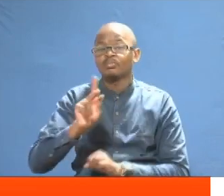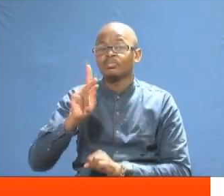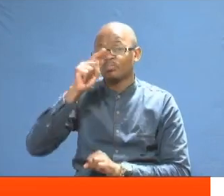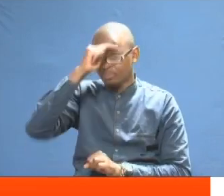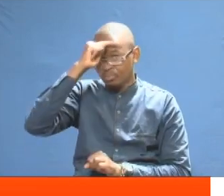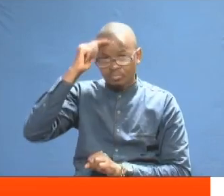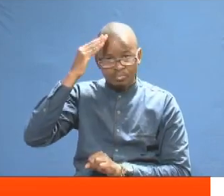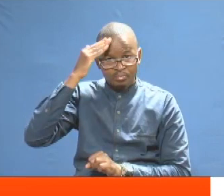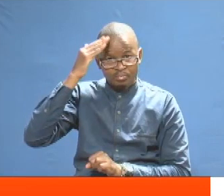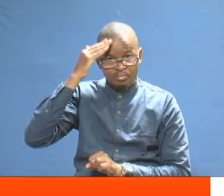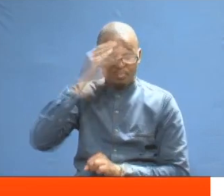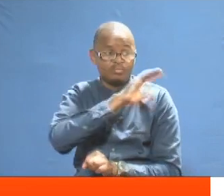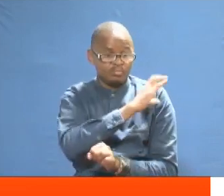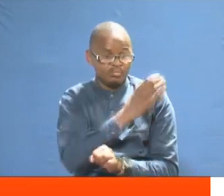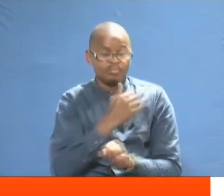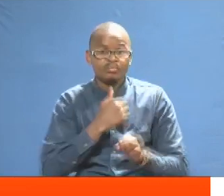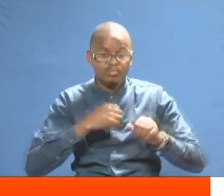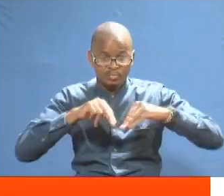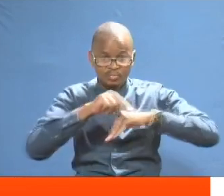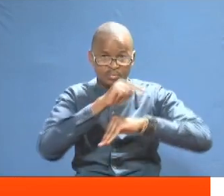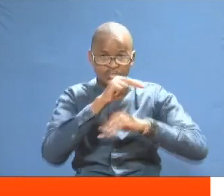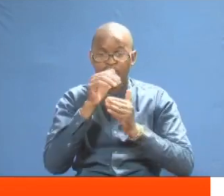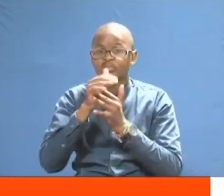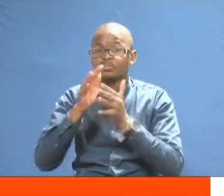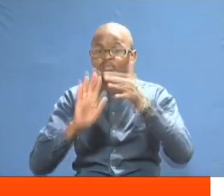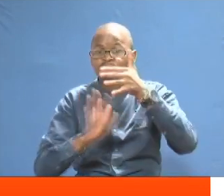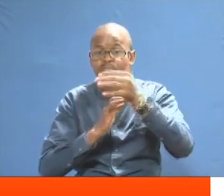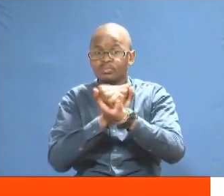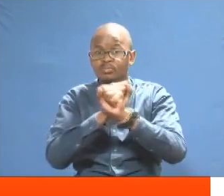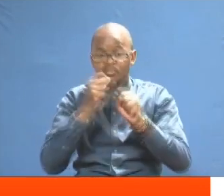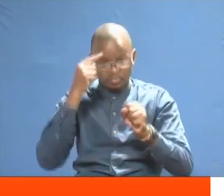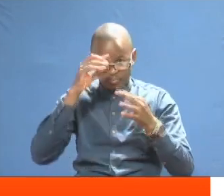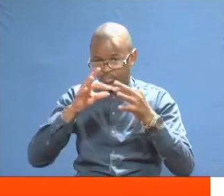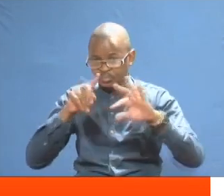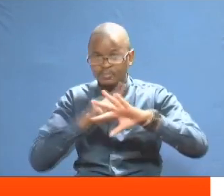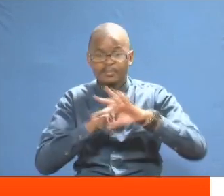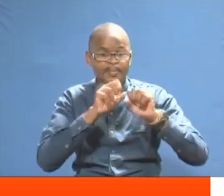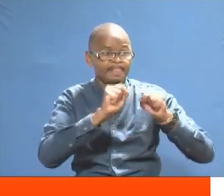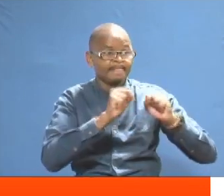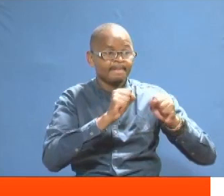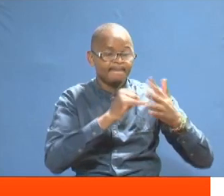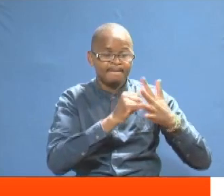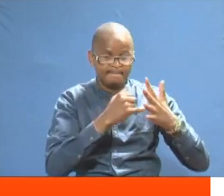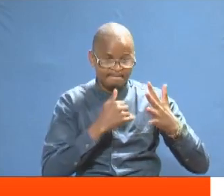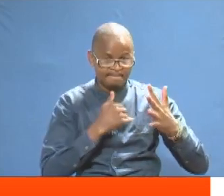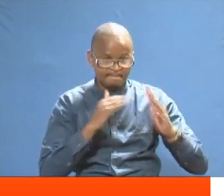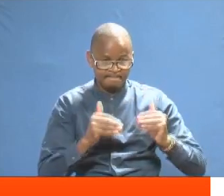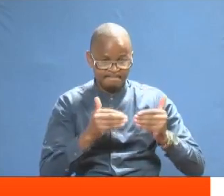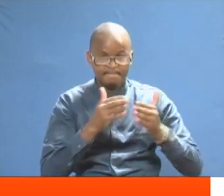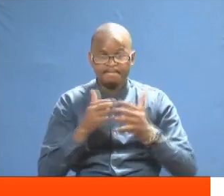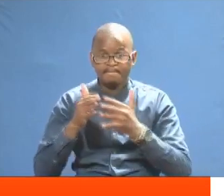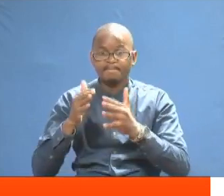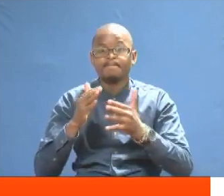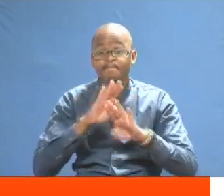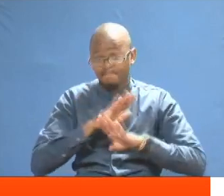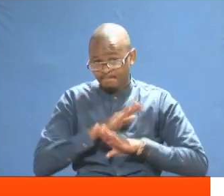Kenya, because I know his capacity as a national leader, and being the deputy president for that longest time possible, it has already given him an opportunity